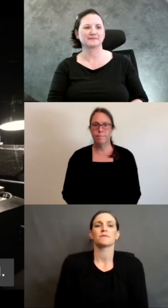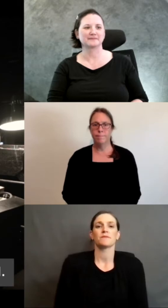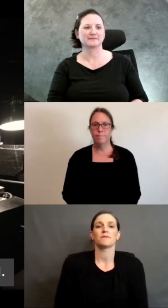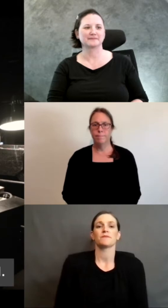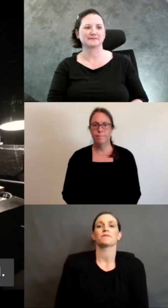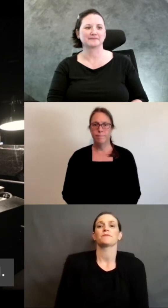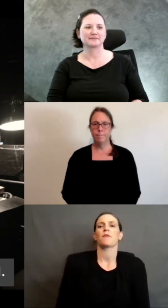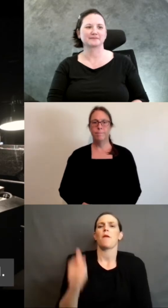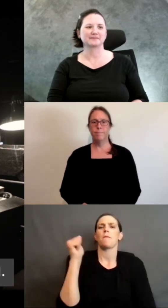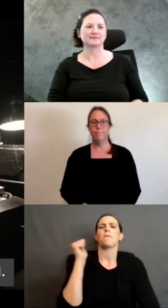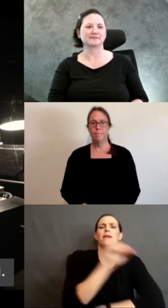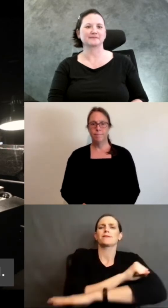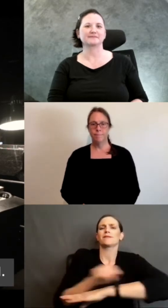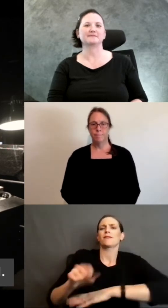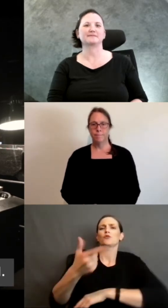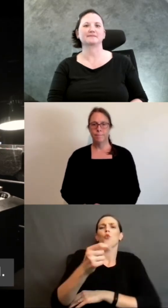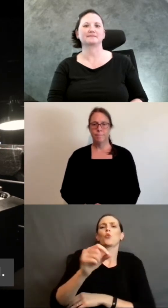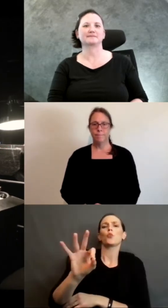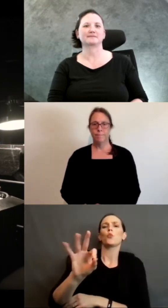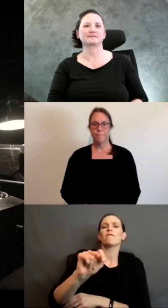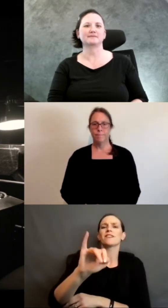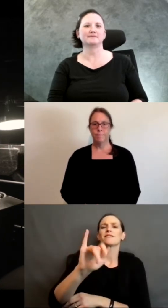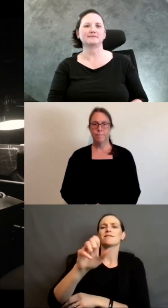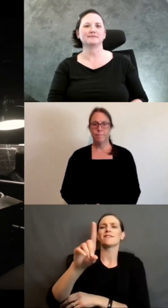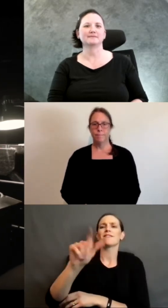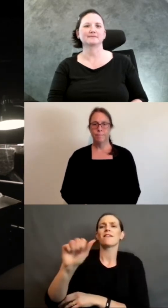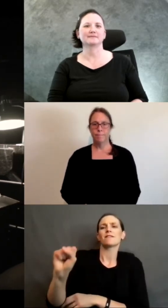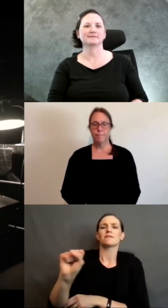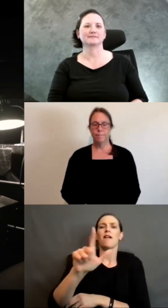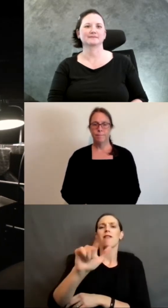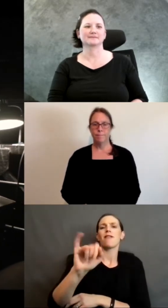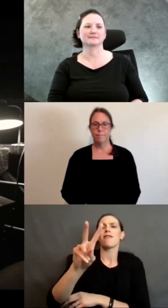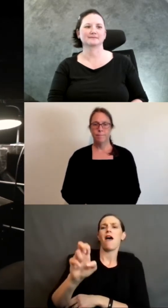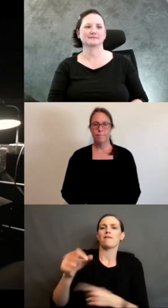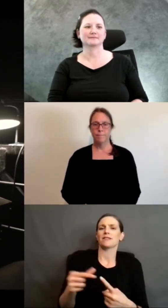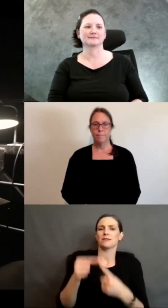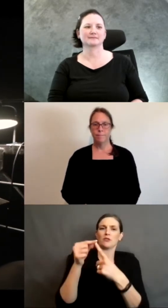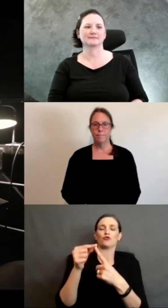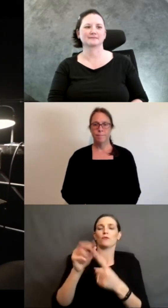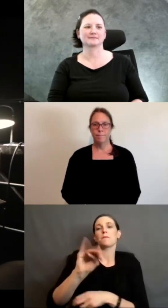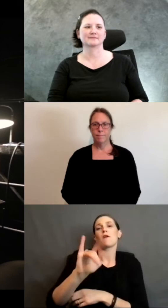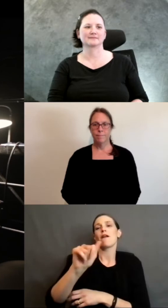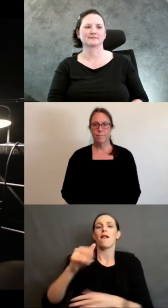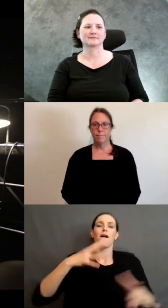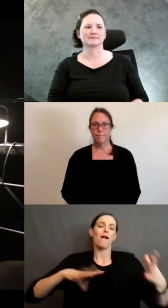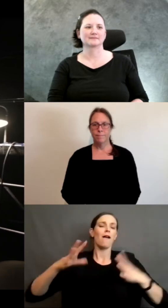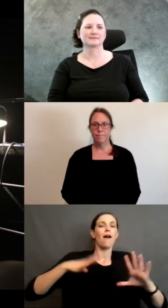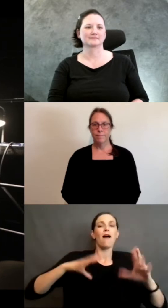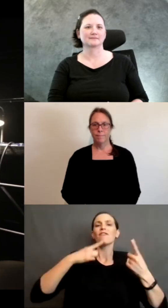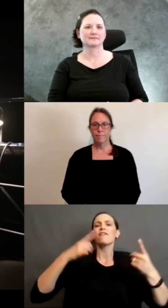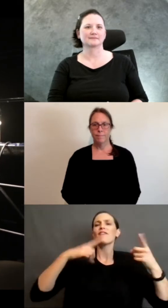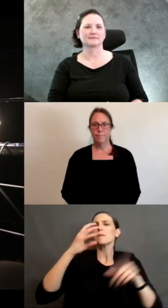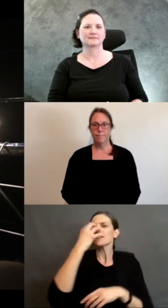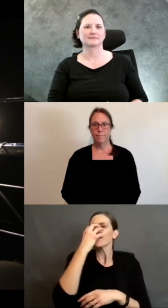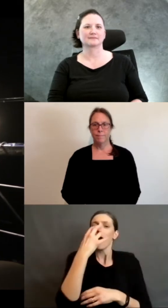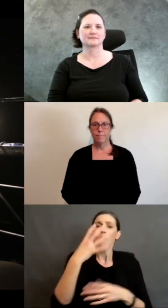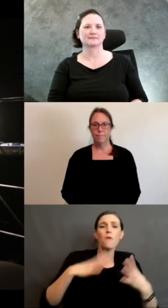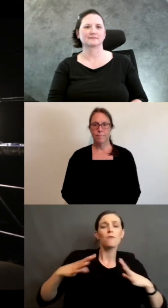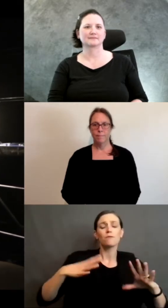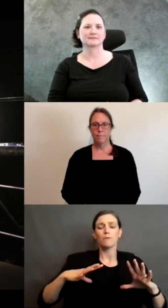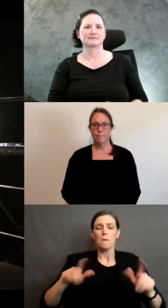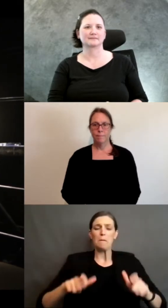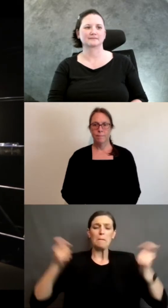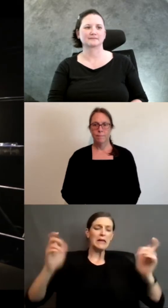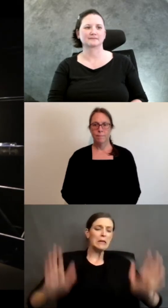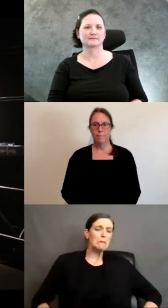Backstage at Goof Tilda's live special, Mariana is dressed up in her famous clown costume of big pants, a